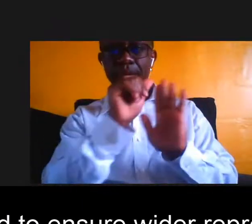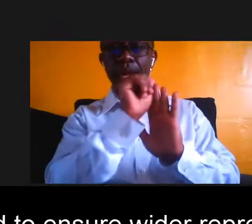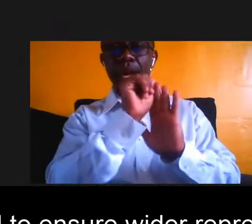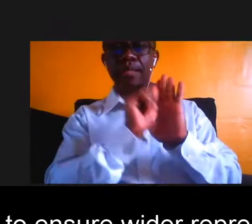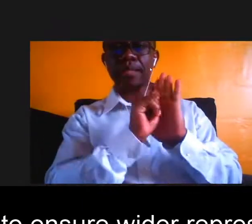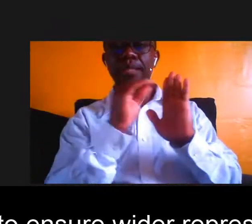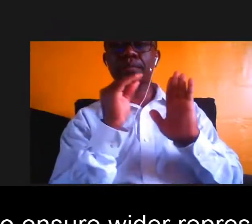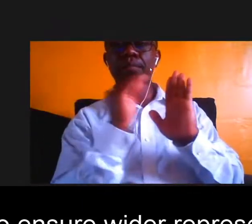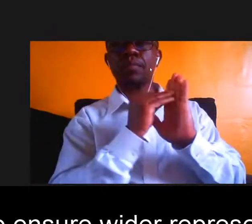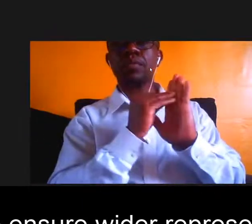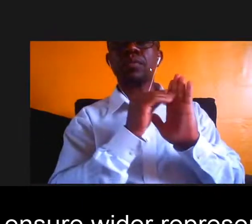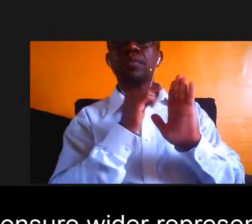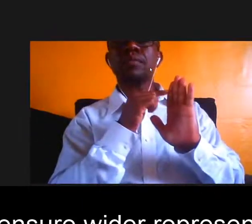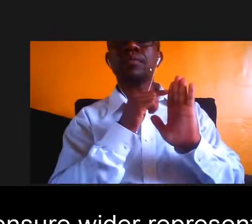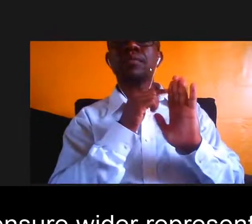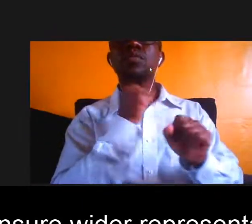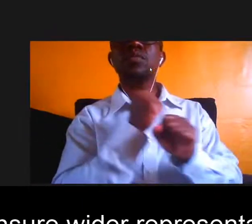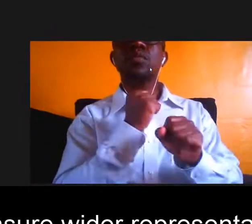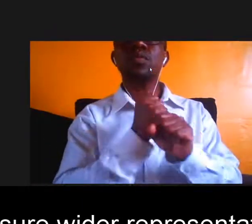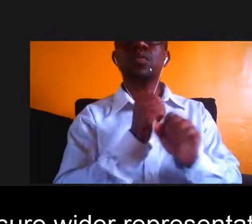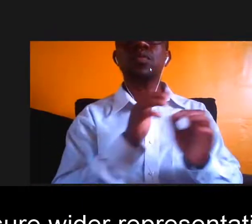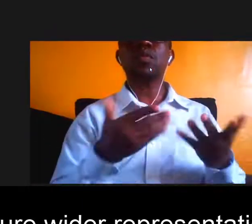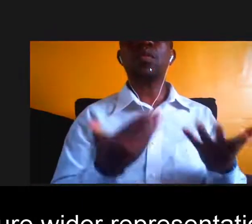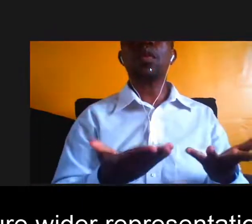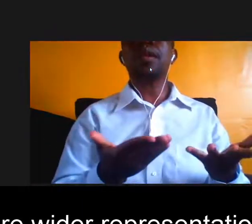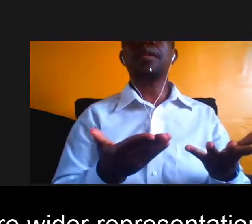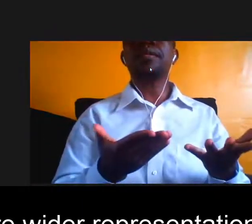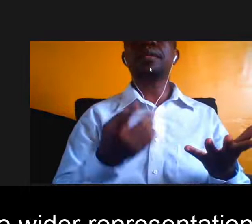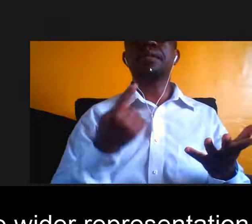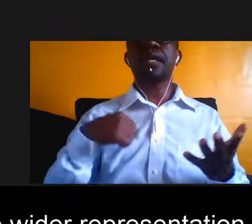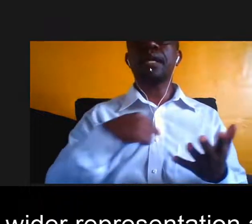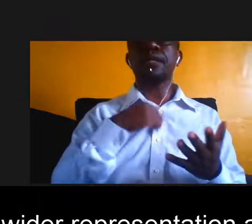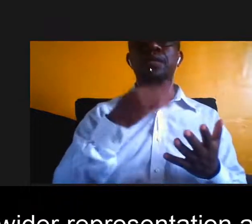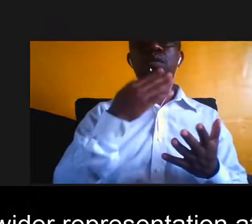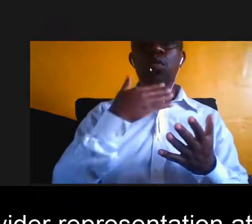needs to be done. We don't want to replace what